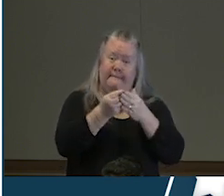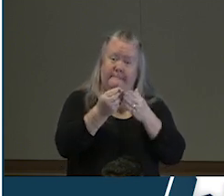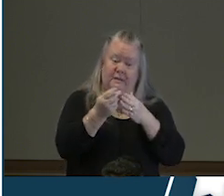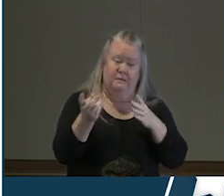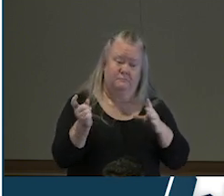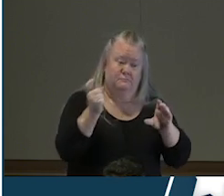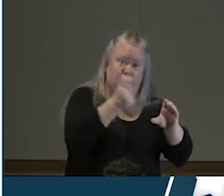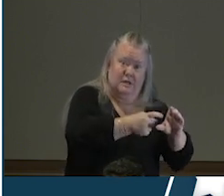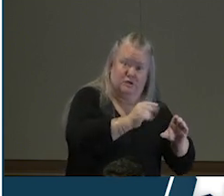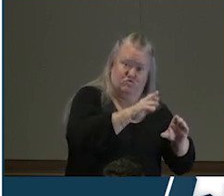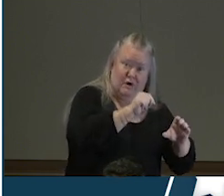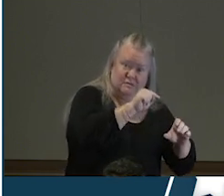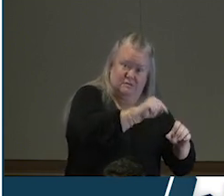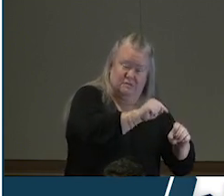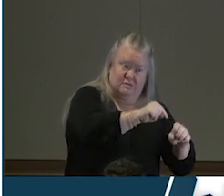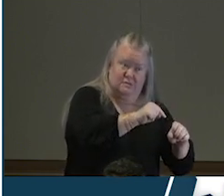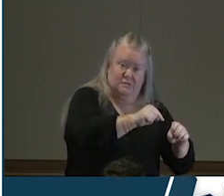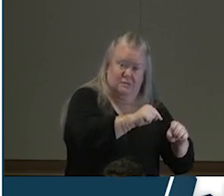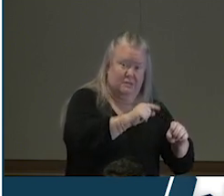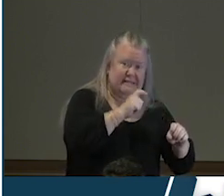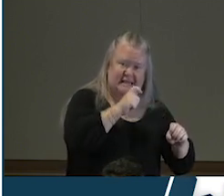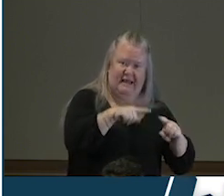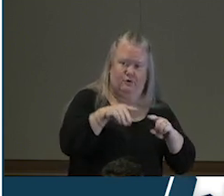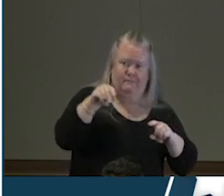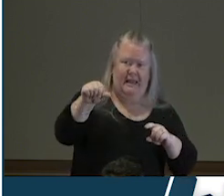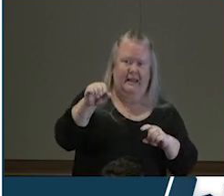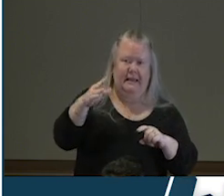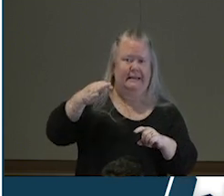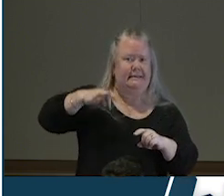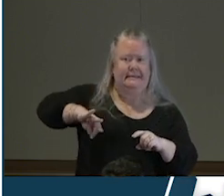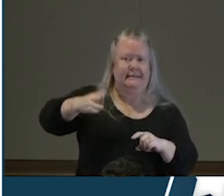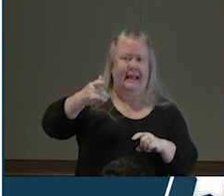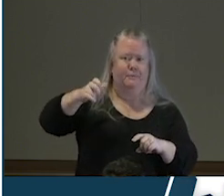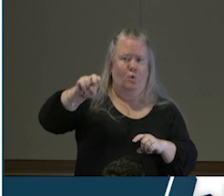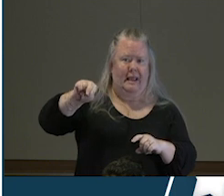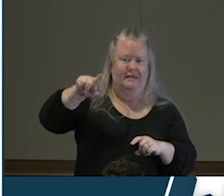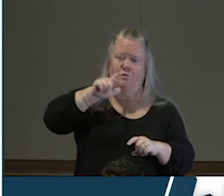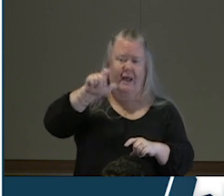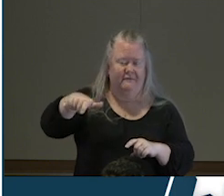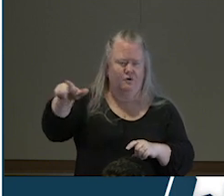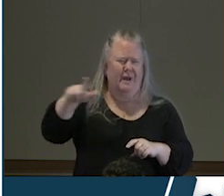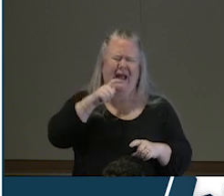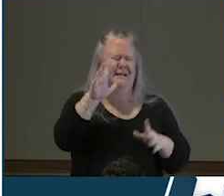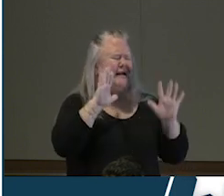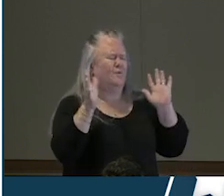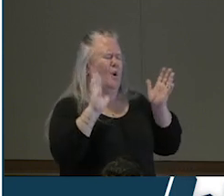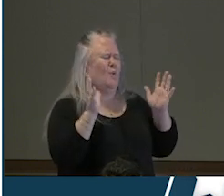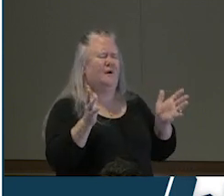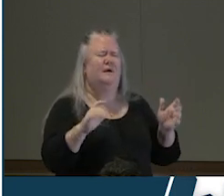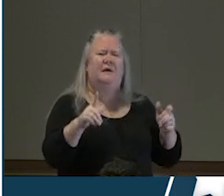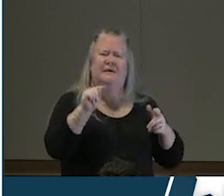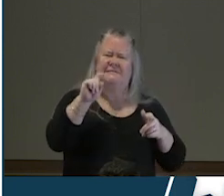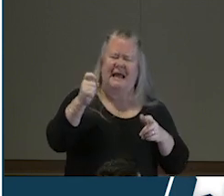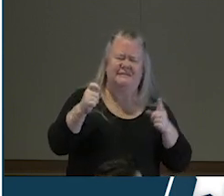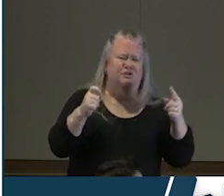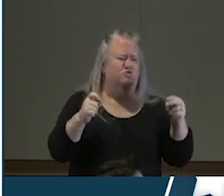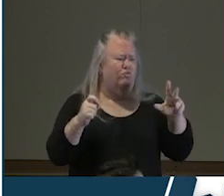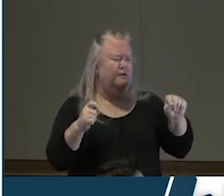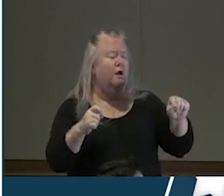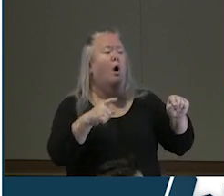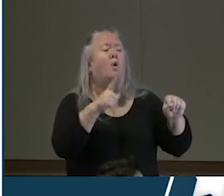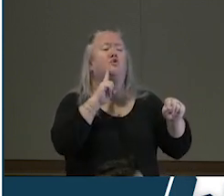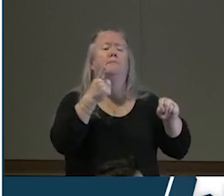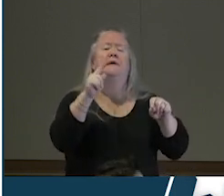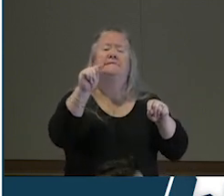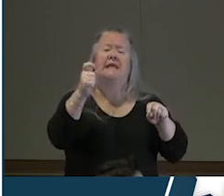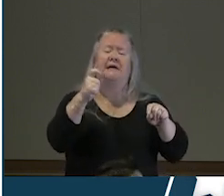into the trust, it didn't have to pay capital gains taxes, but does it pay, like, I don't Oh, is it going to pay taxes